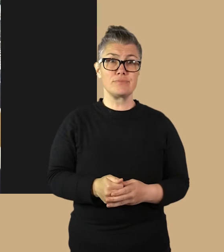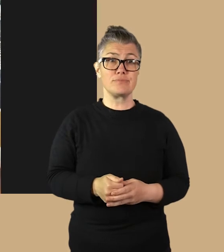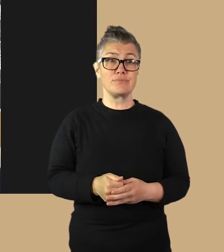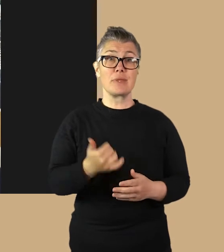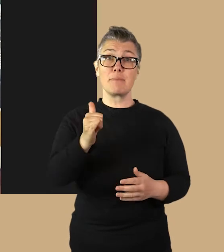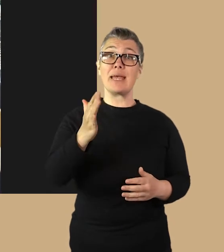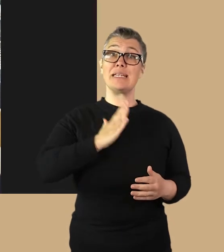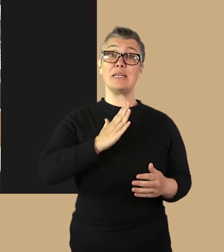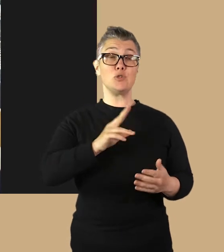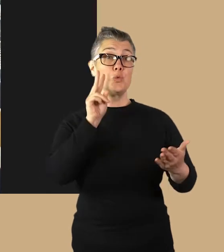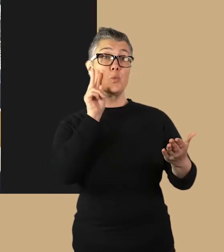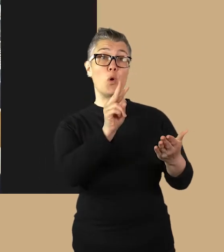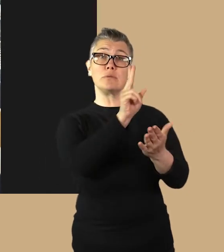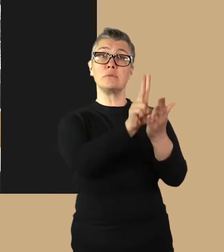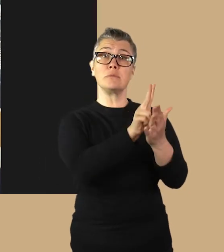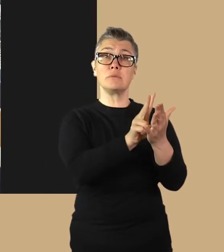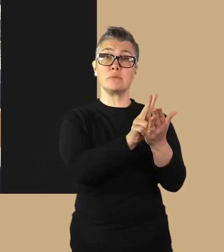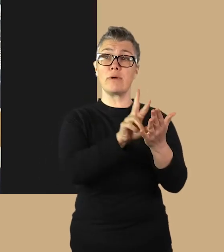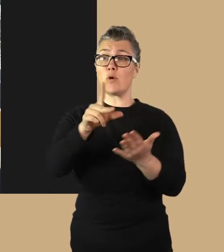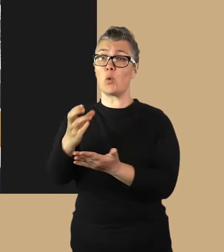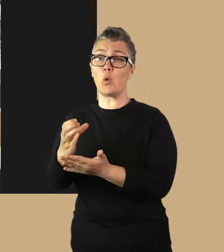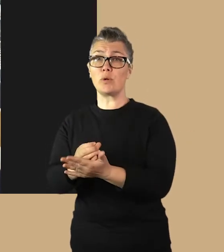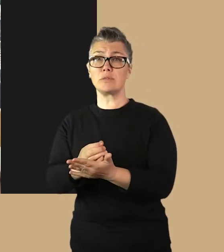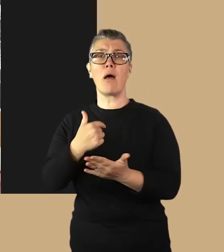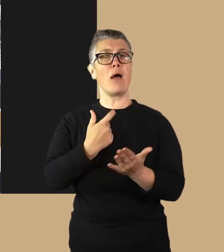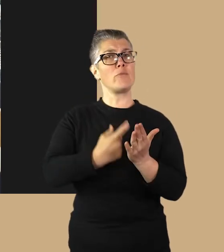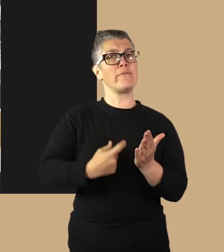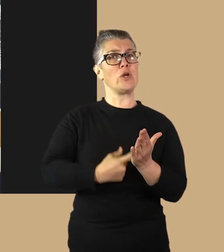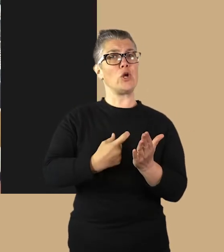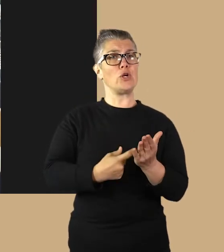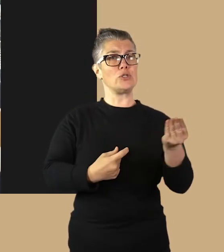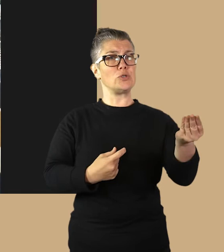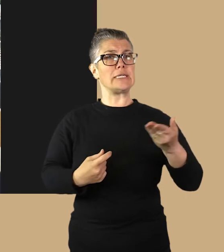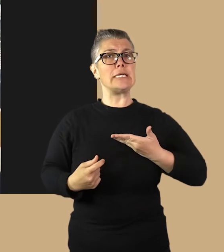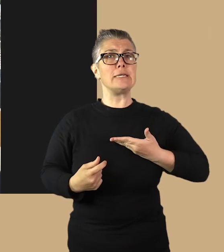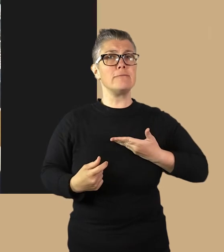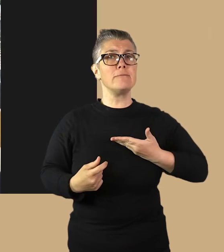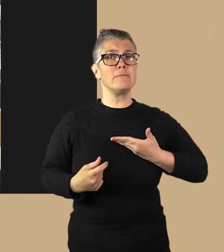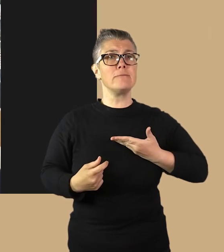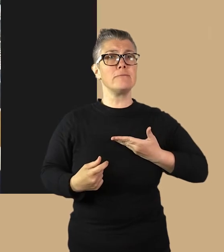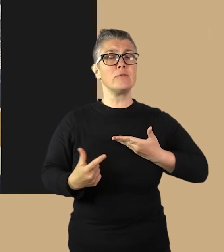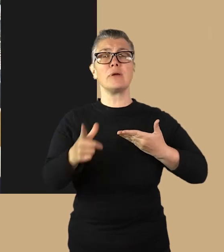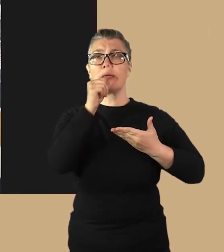If I'm required to watch something for a course, I'd prefer to have the option to watch it as captions,